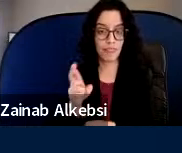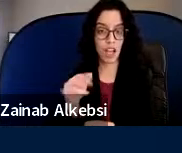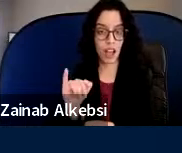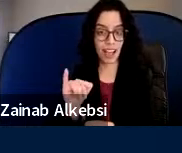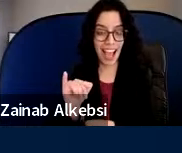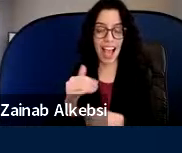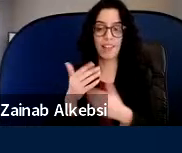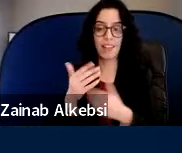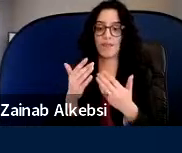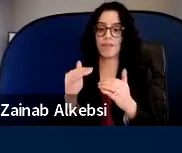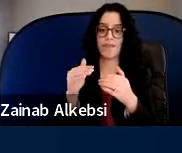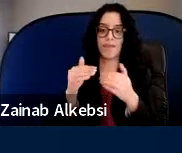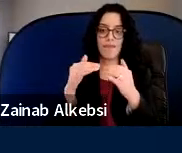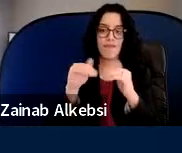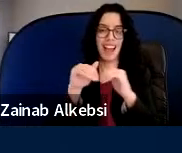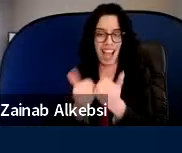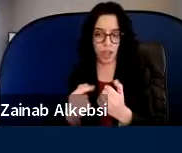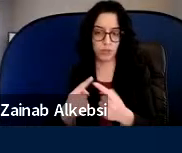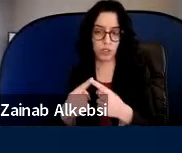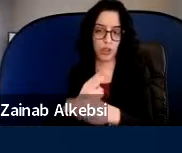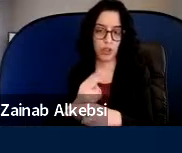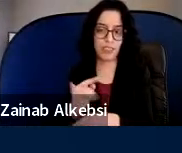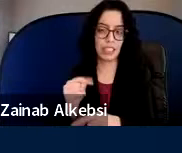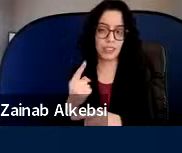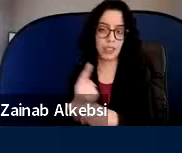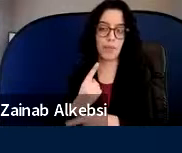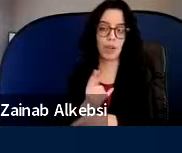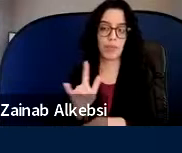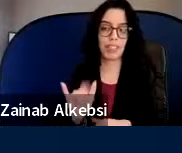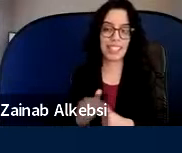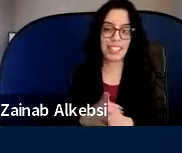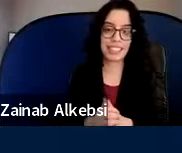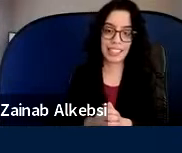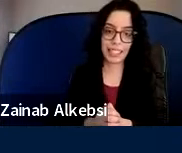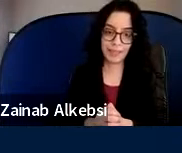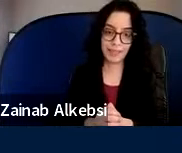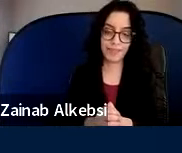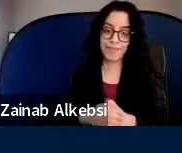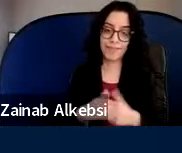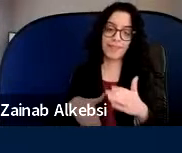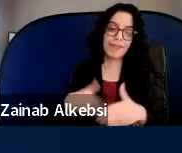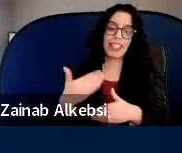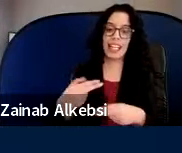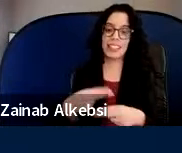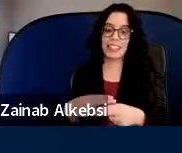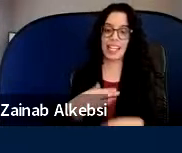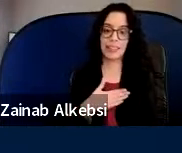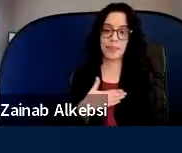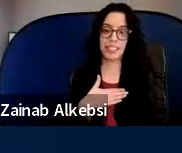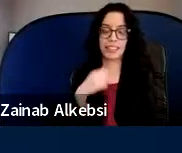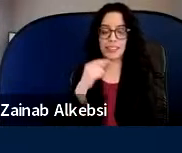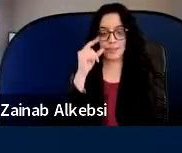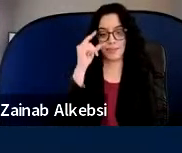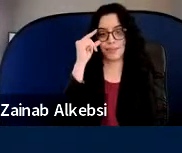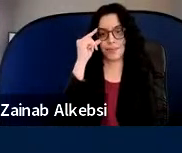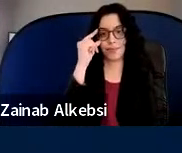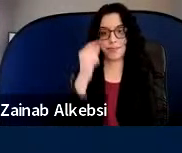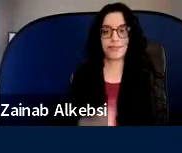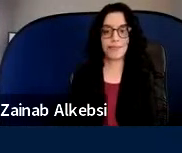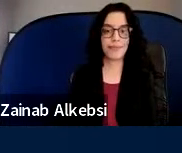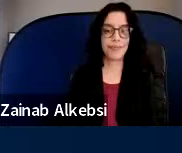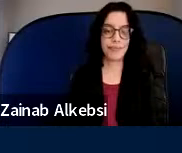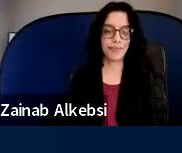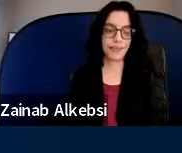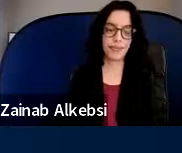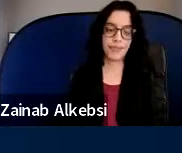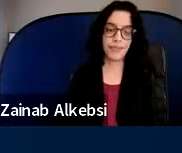settings. But if you have to use VRI as a stopgap measure, the manner in which it is used is incredibly important because that